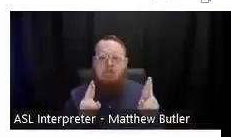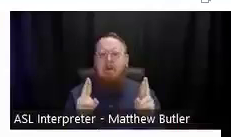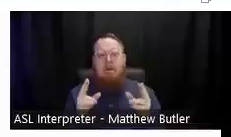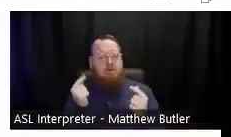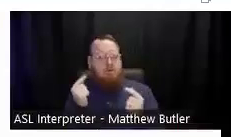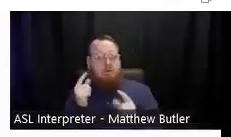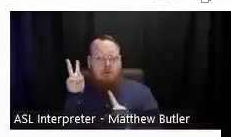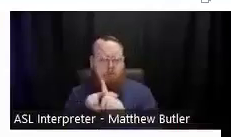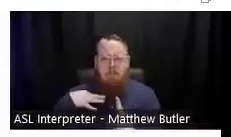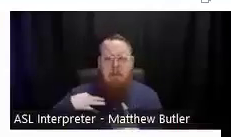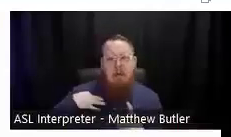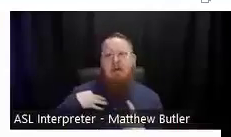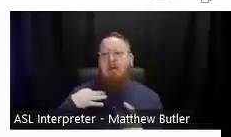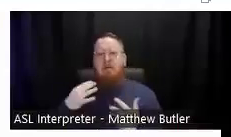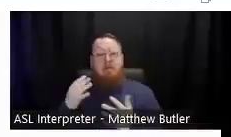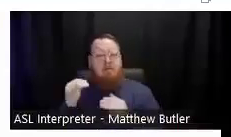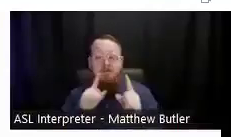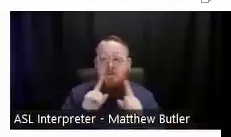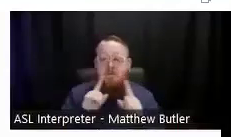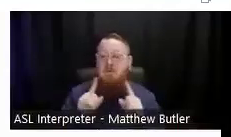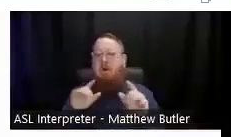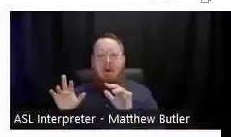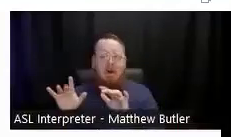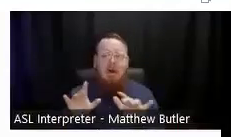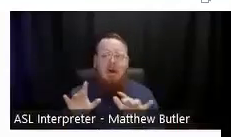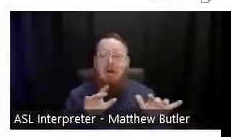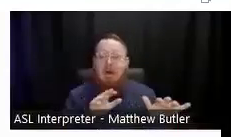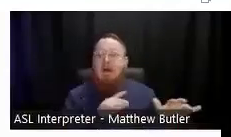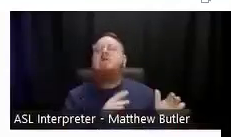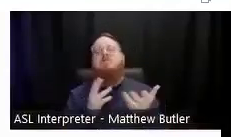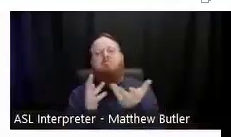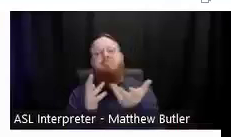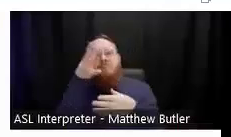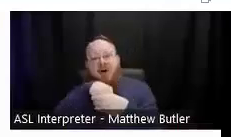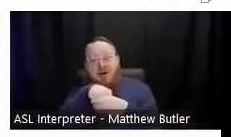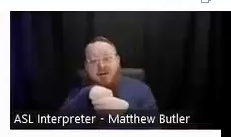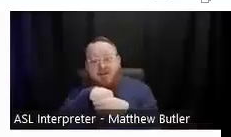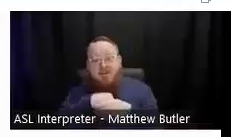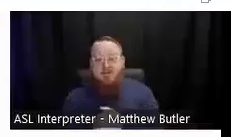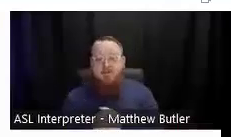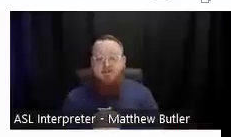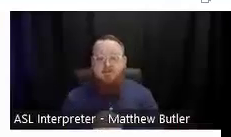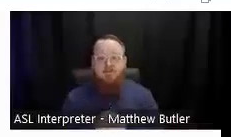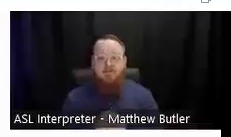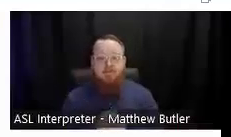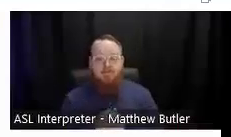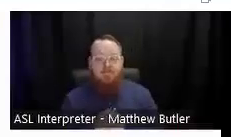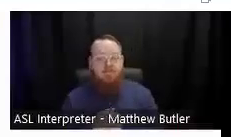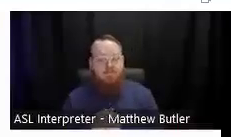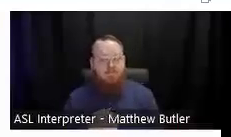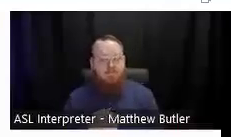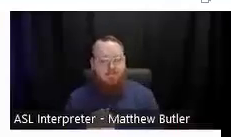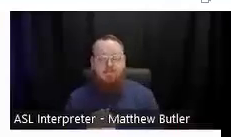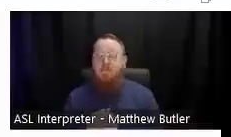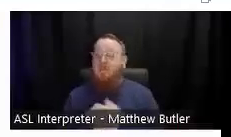to interview, how, you know, all of those things can be part of those skills. Certainly, that's